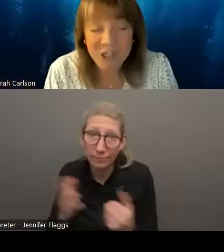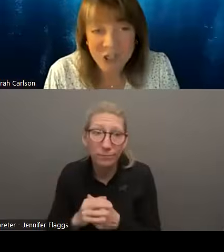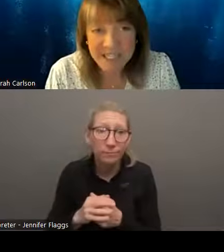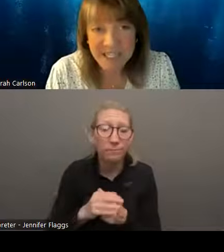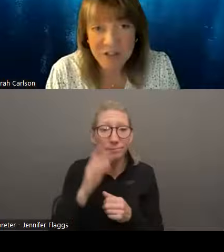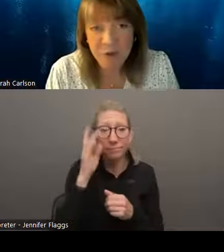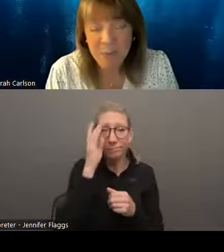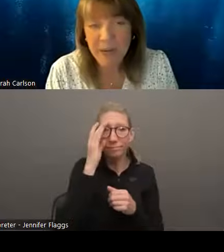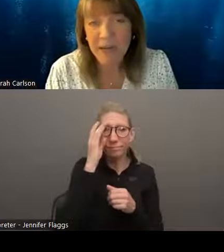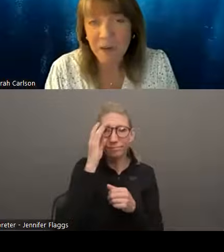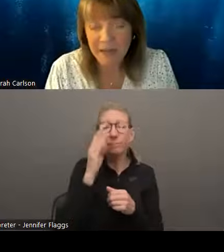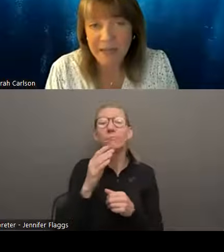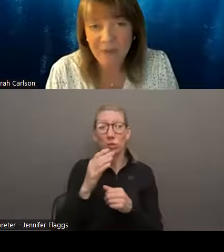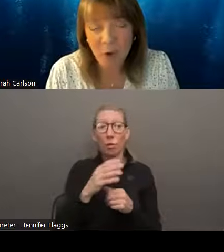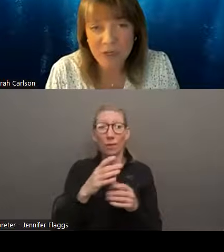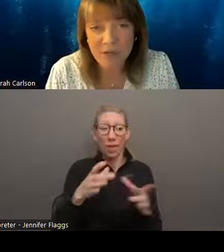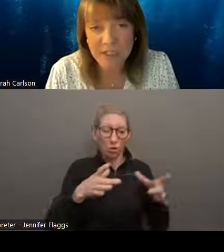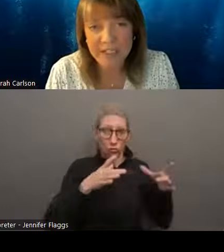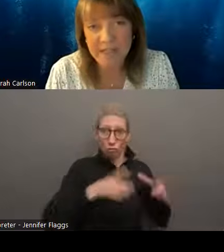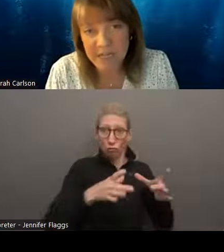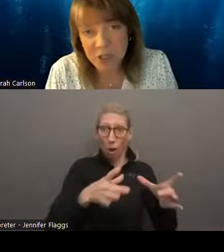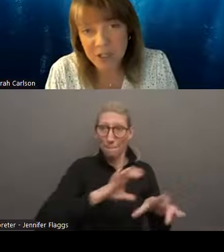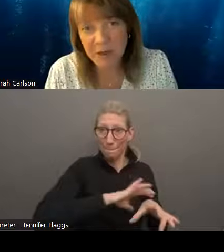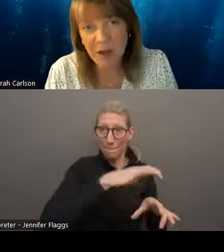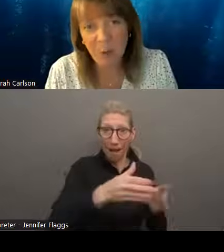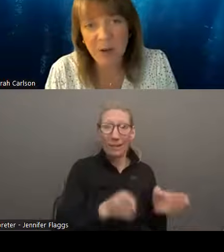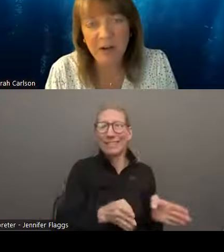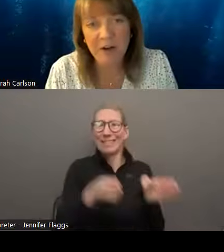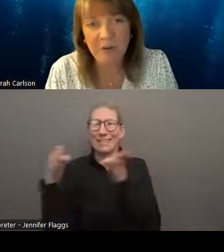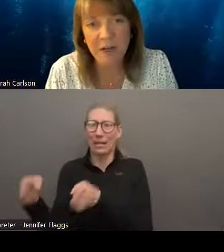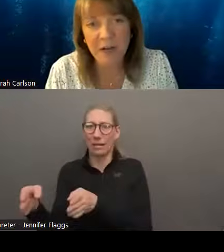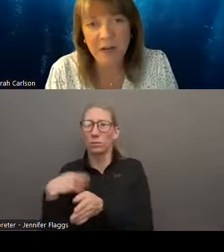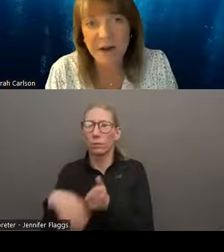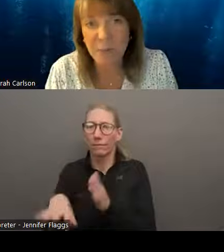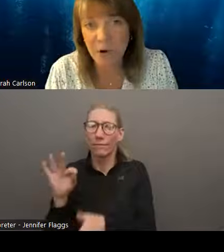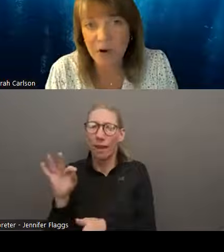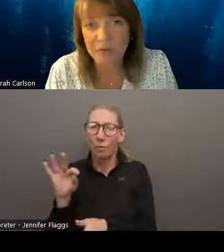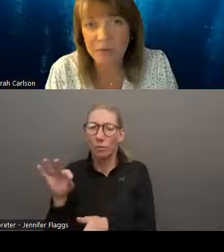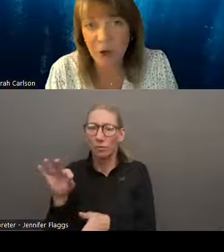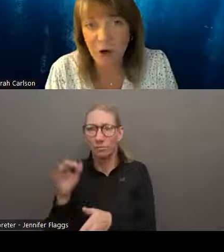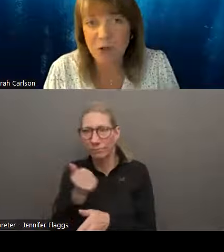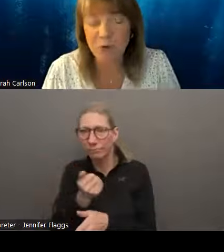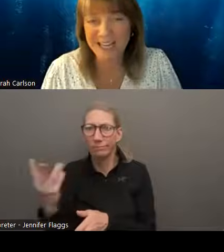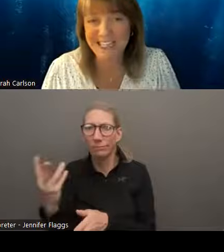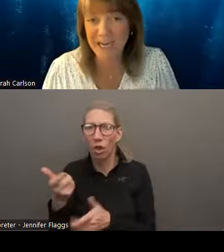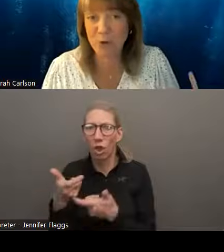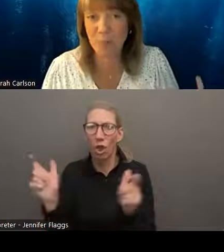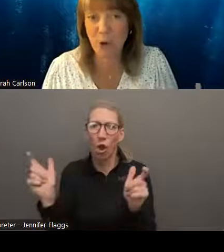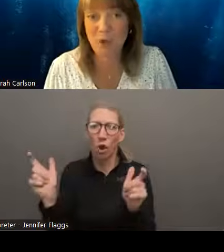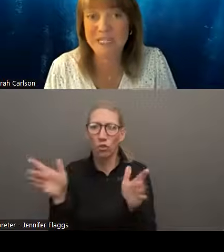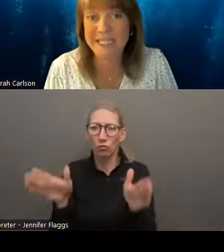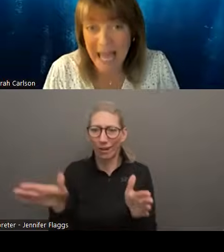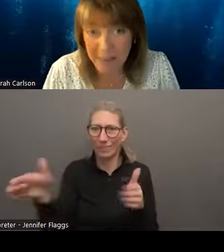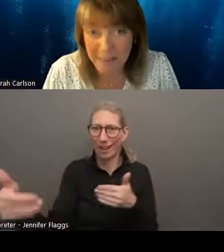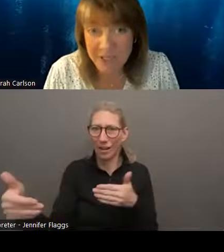Again, adjacent to the drum pile, in the course of this excavation, we uncovered a number of large rectangular